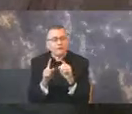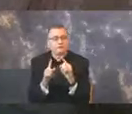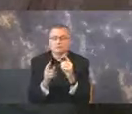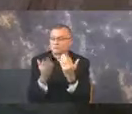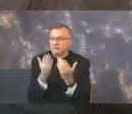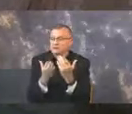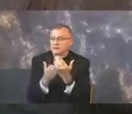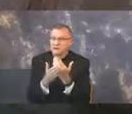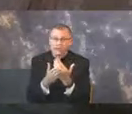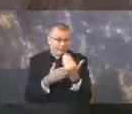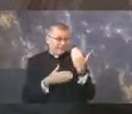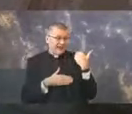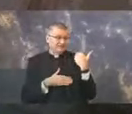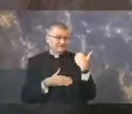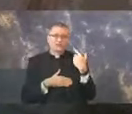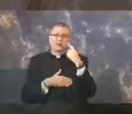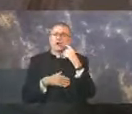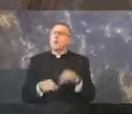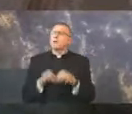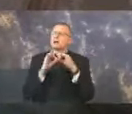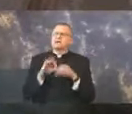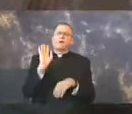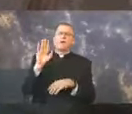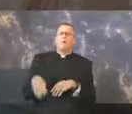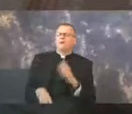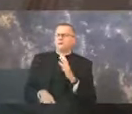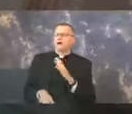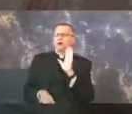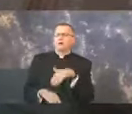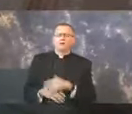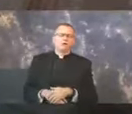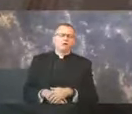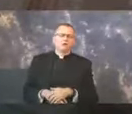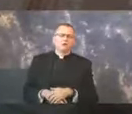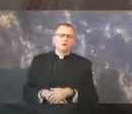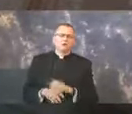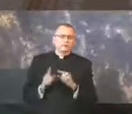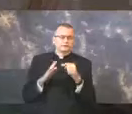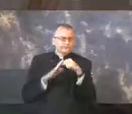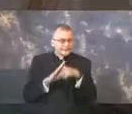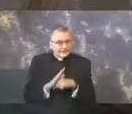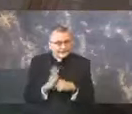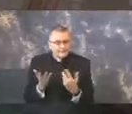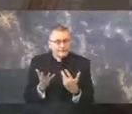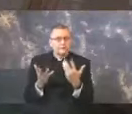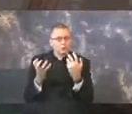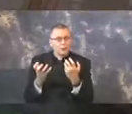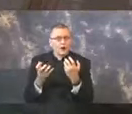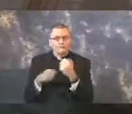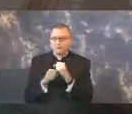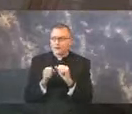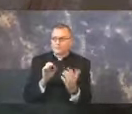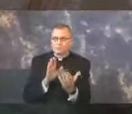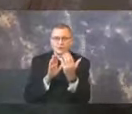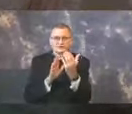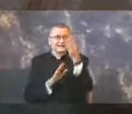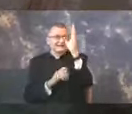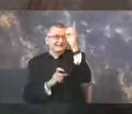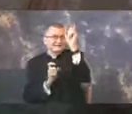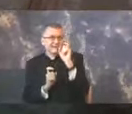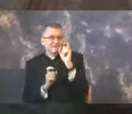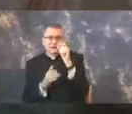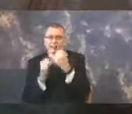granted? Is it the priority in life that participation in making present again in our lives the Last